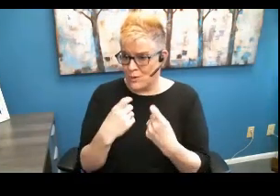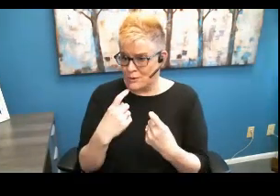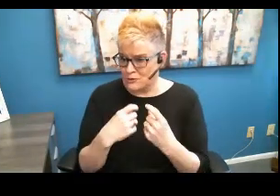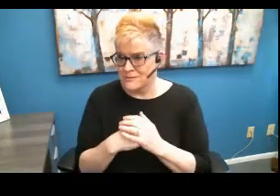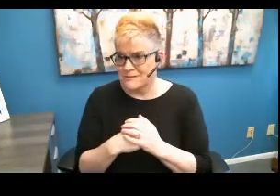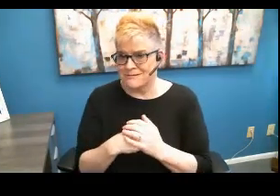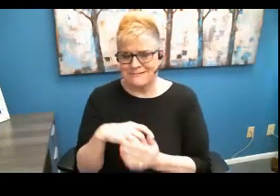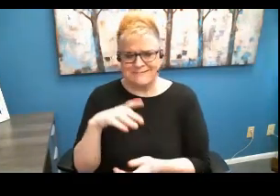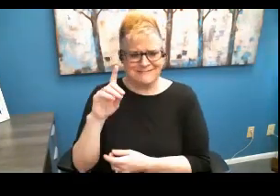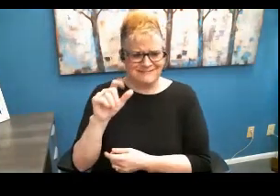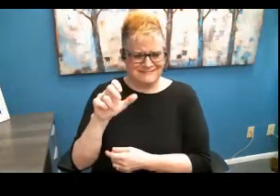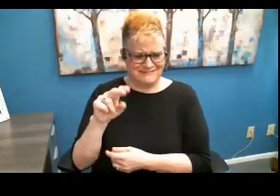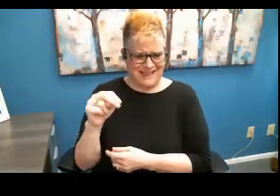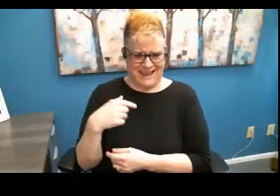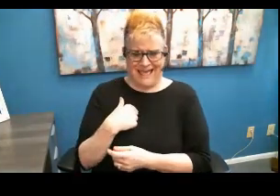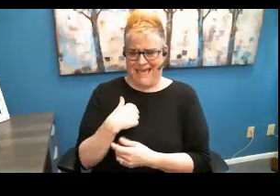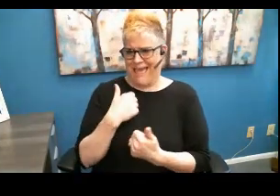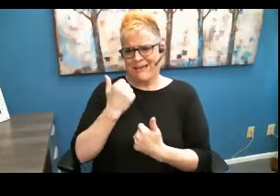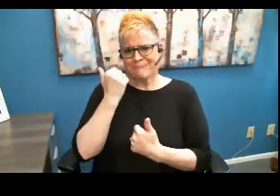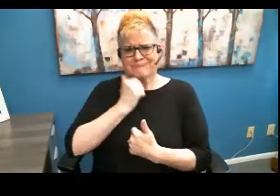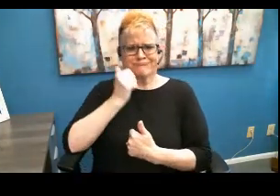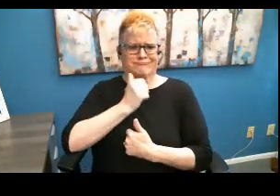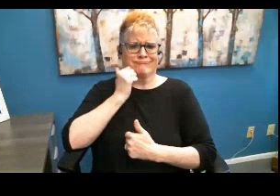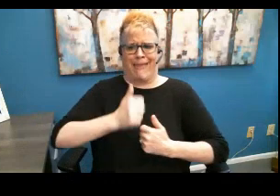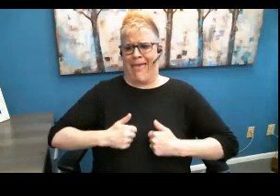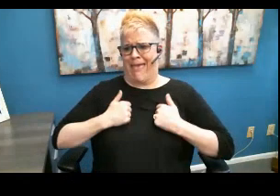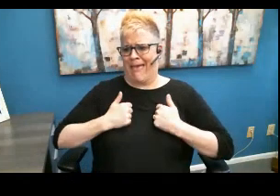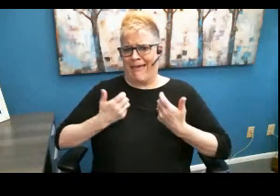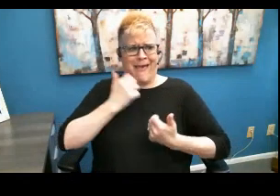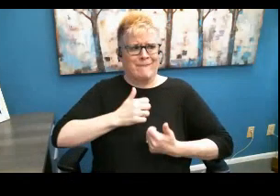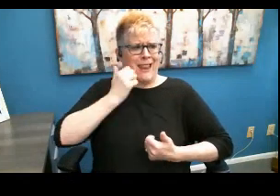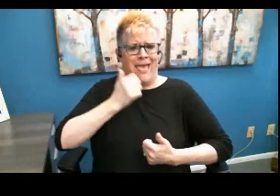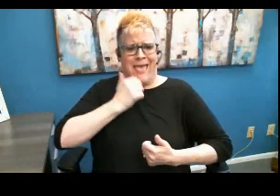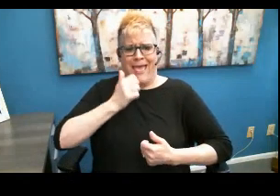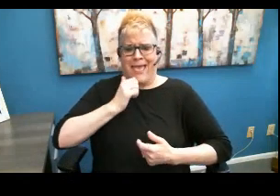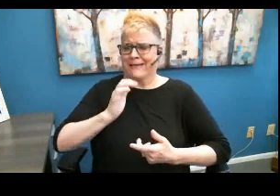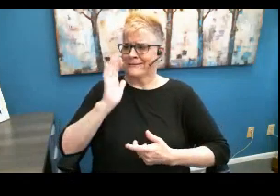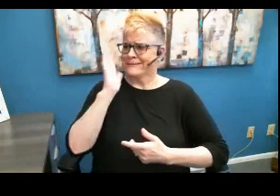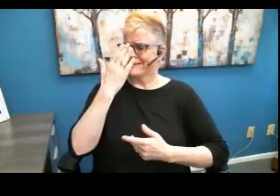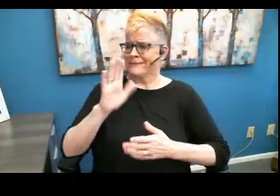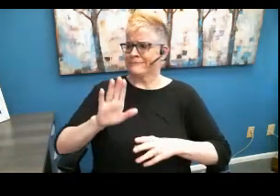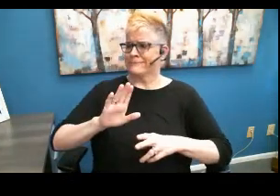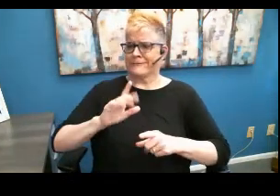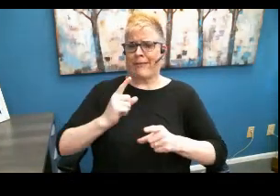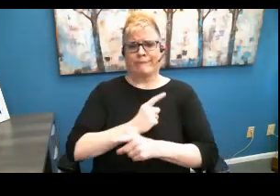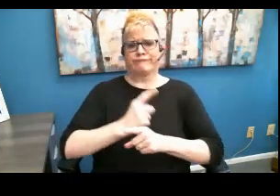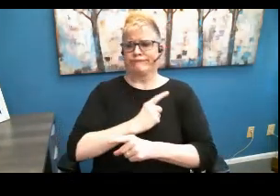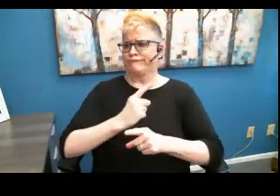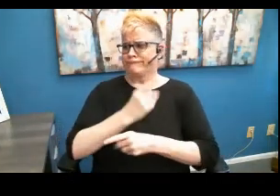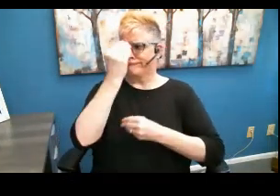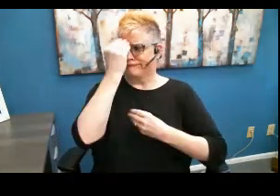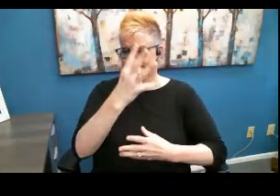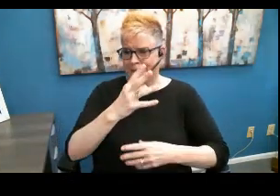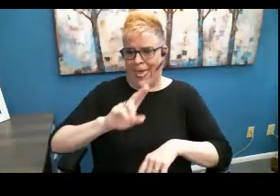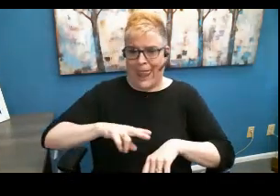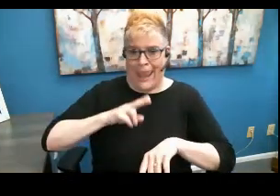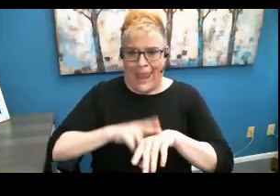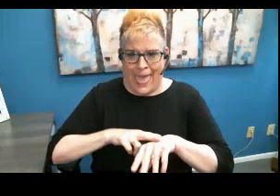Dan and I, we live this every day. So we live and breathe this stuff. So it all seems natural to us. No pun intended.